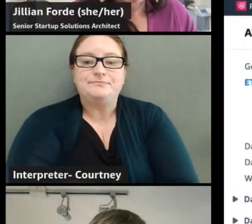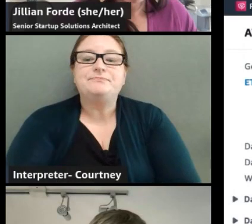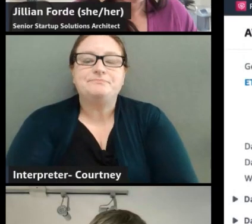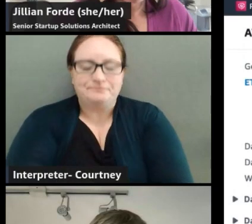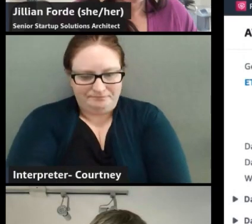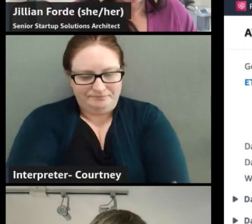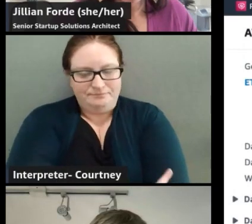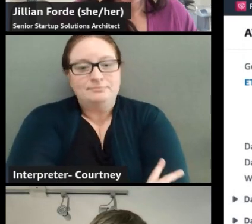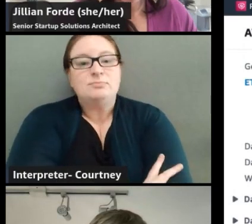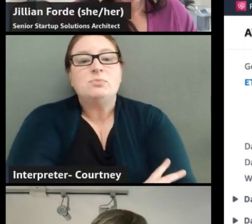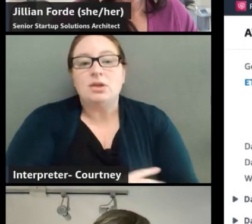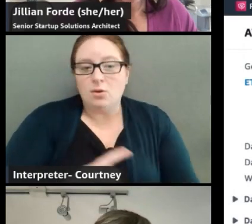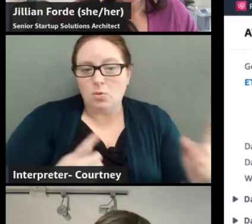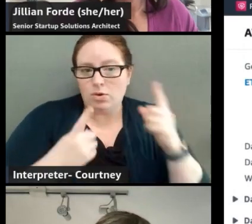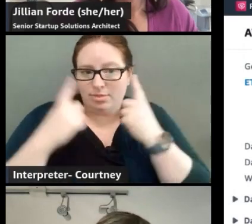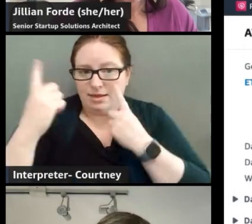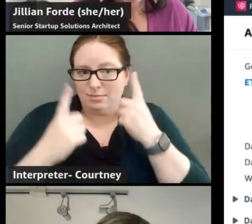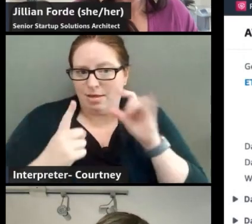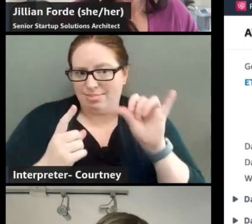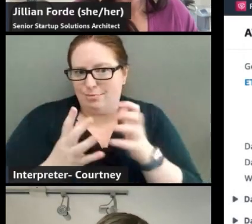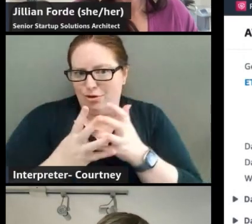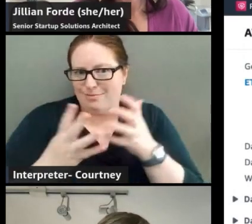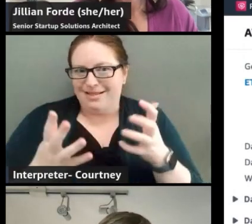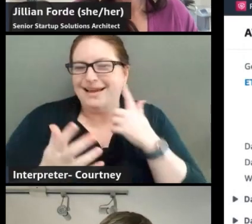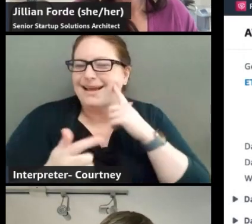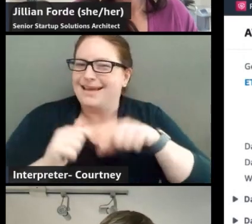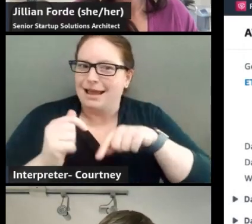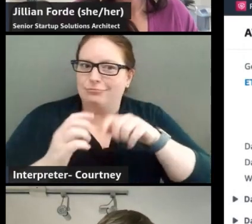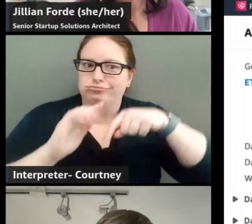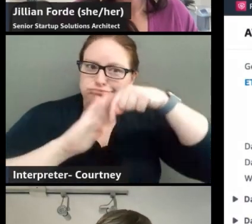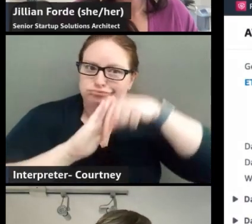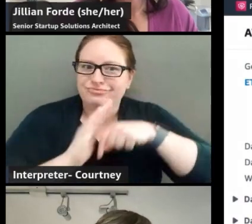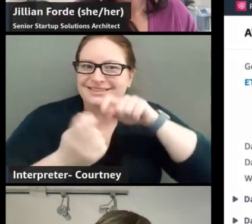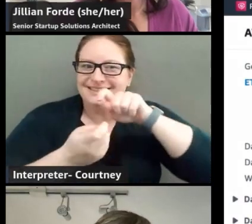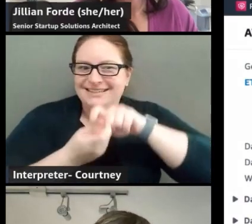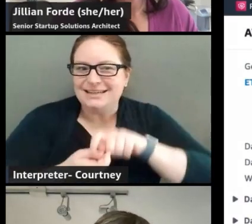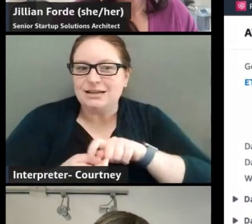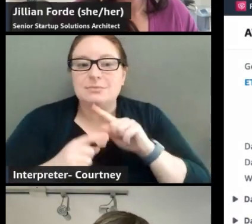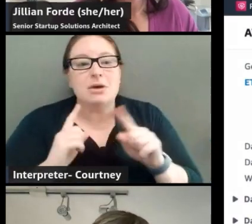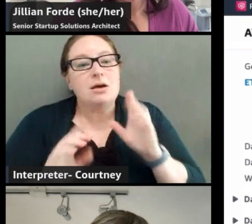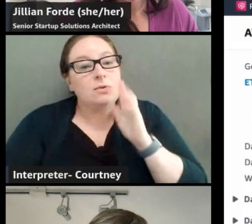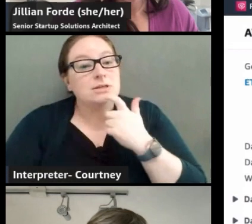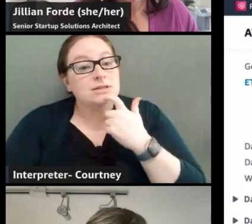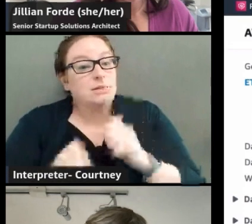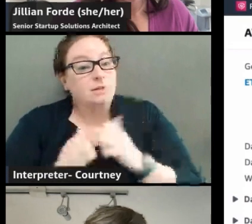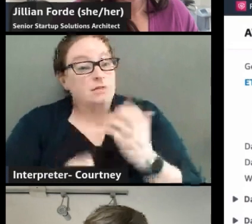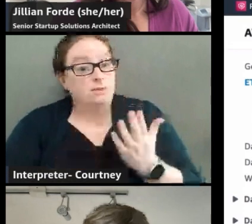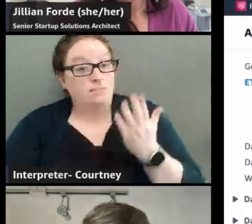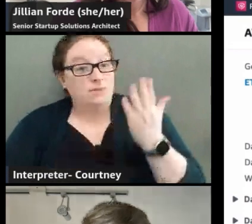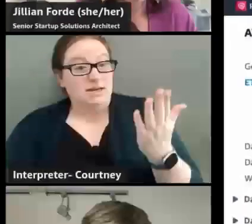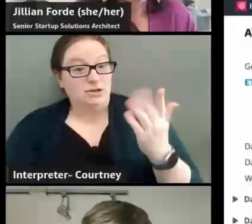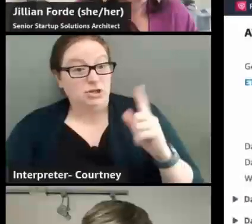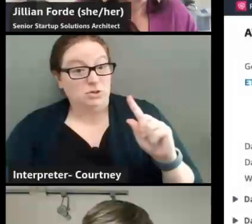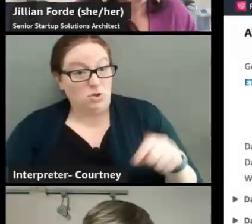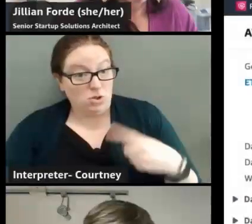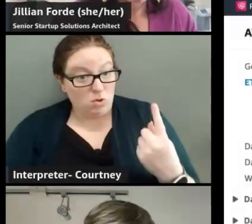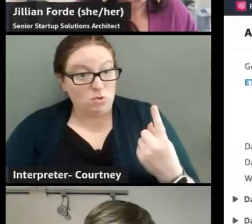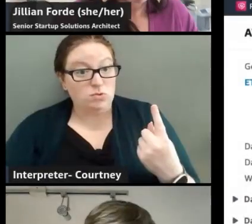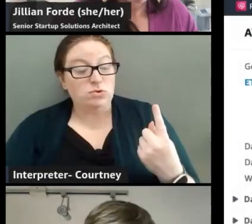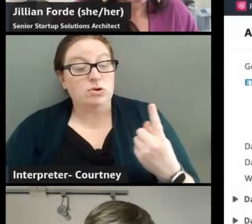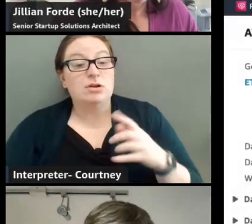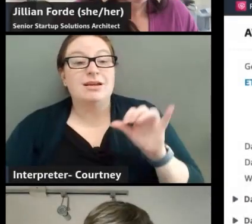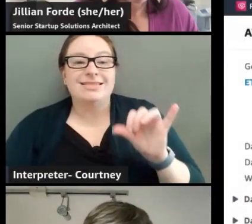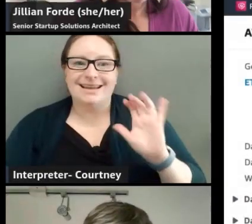problem quite heavily. So I can't go into too many details on that. But what I can say is that today, with the recommendations alone, right, that seems